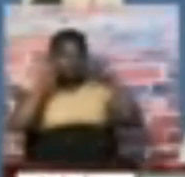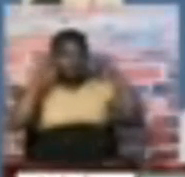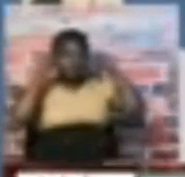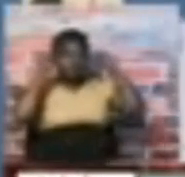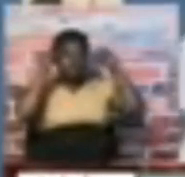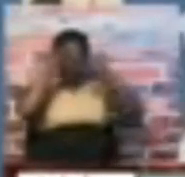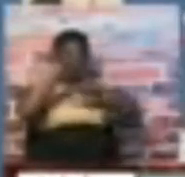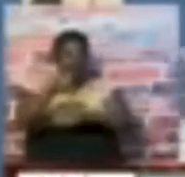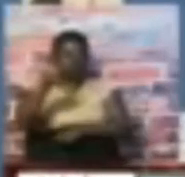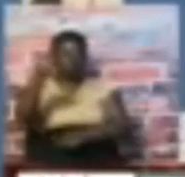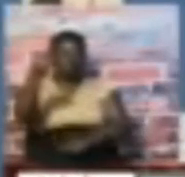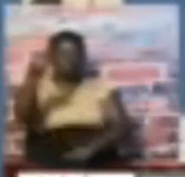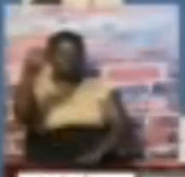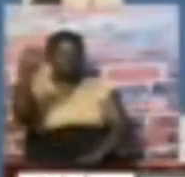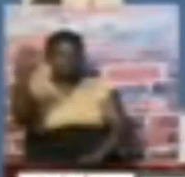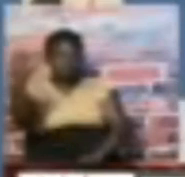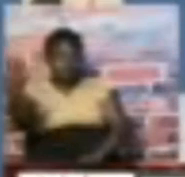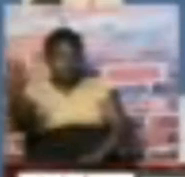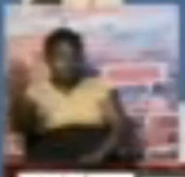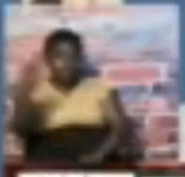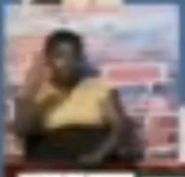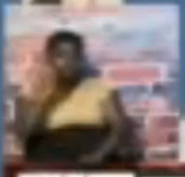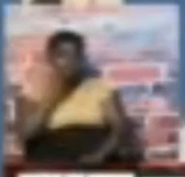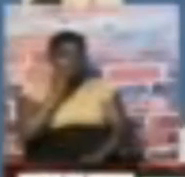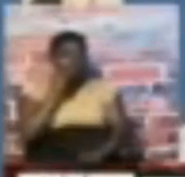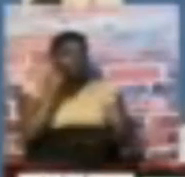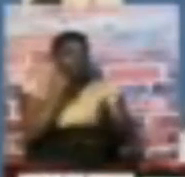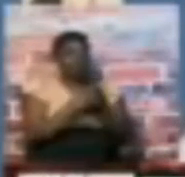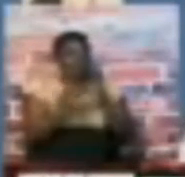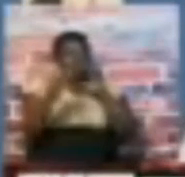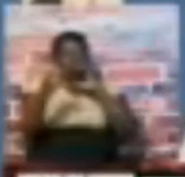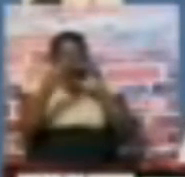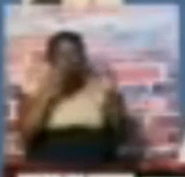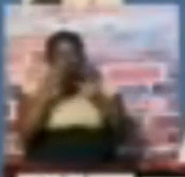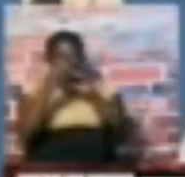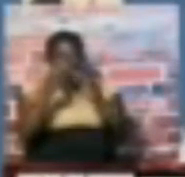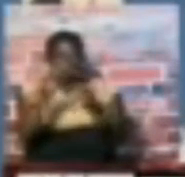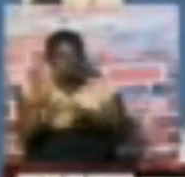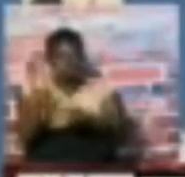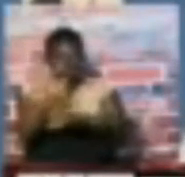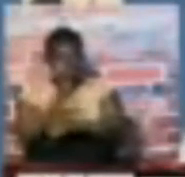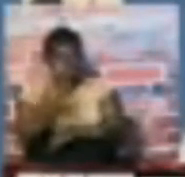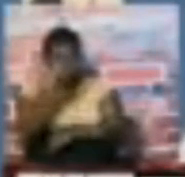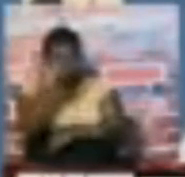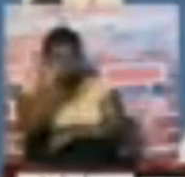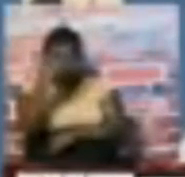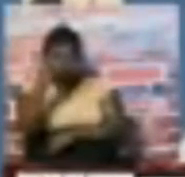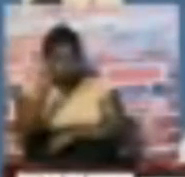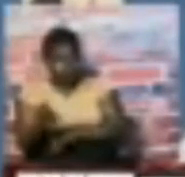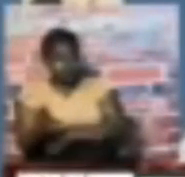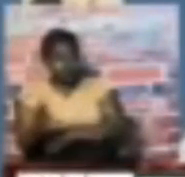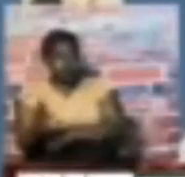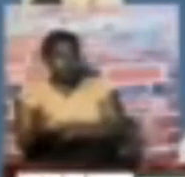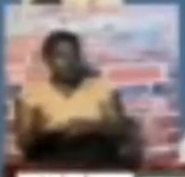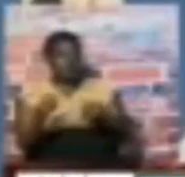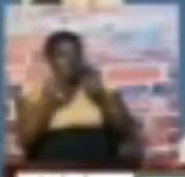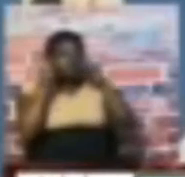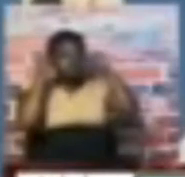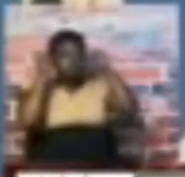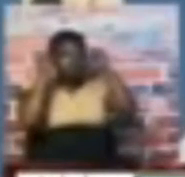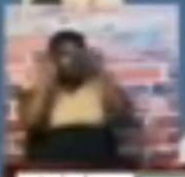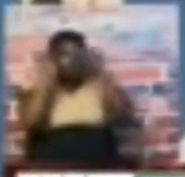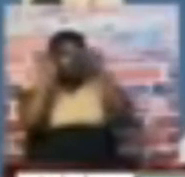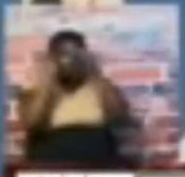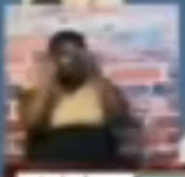worth 65 million shillings. Uganda Communications Commission, 5,000 pieces of masks, 10,000 pairs